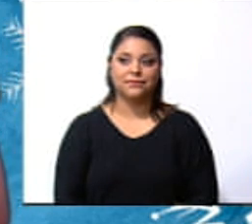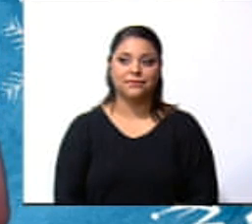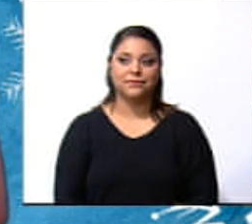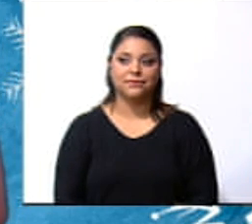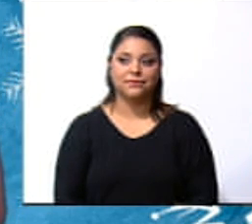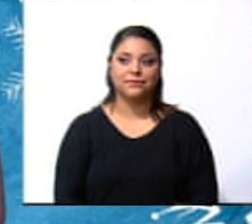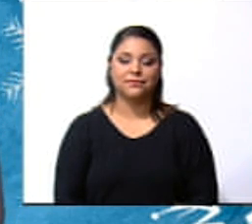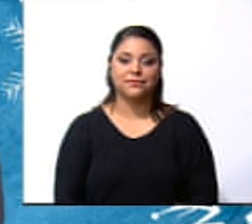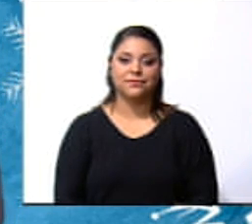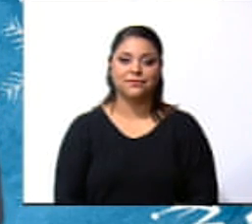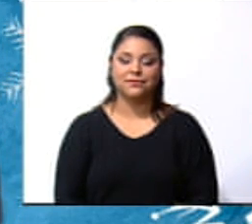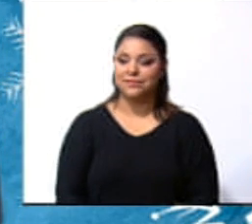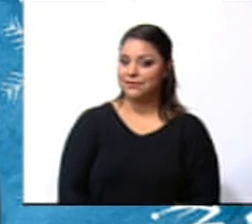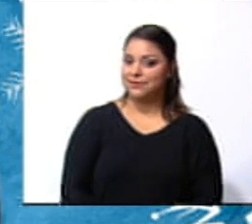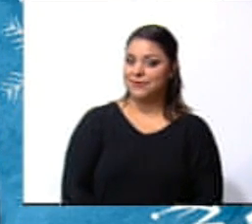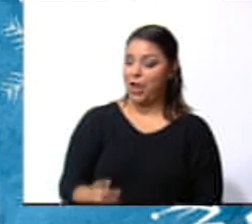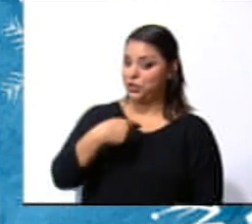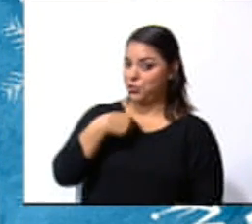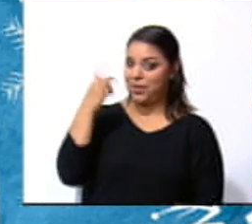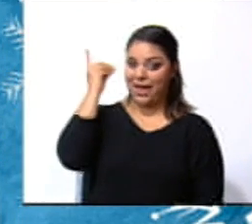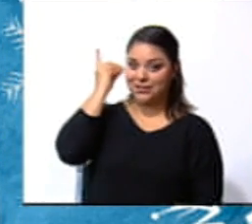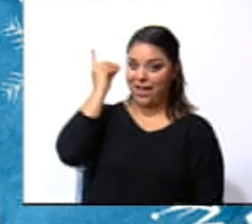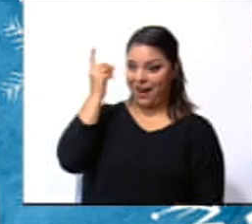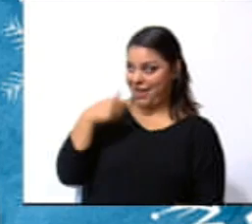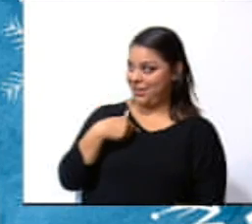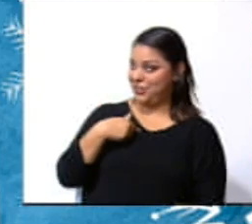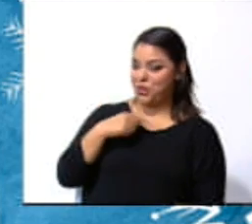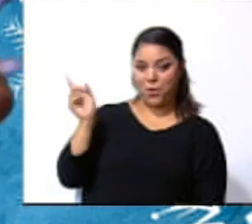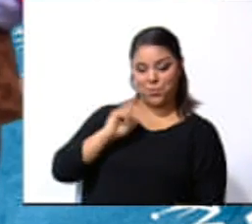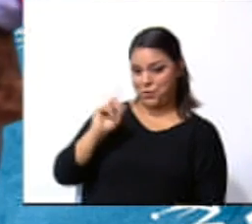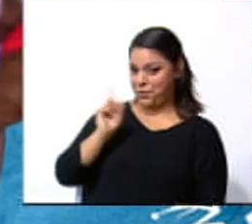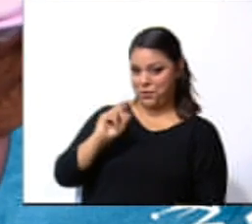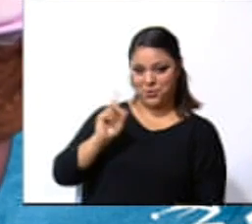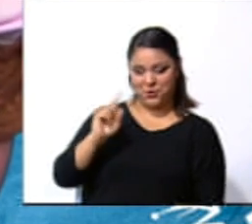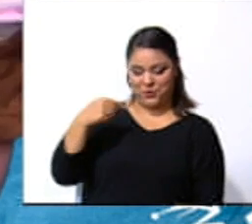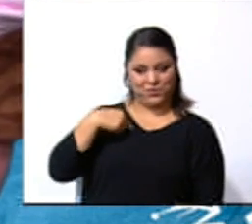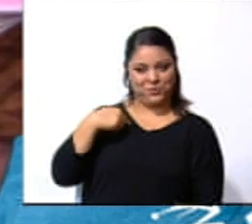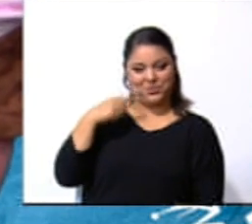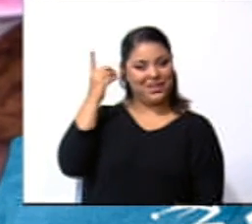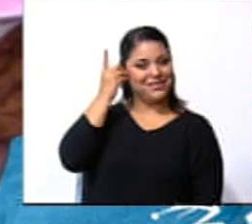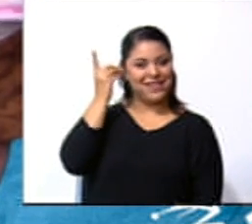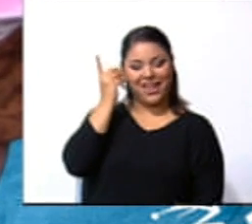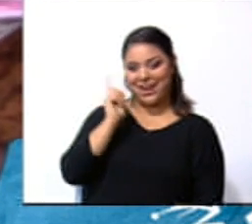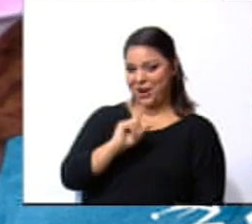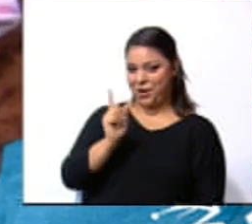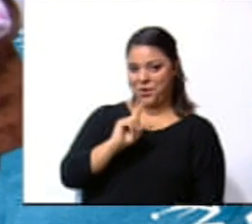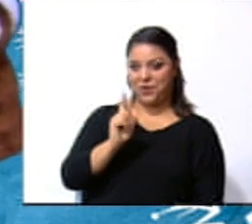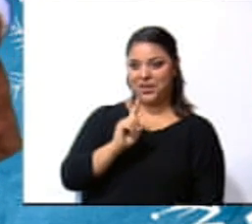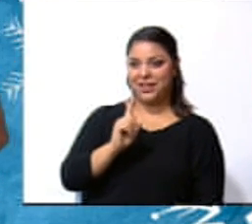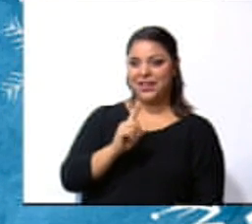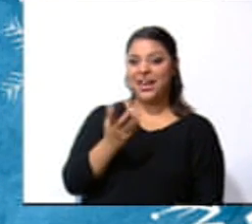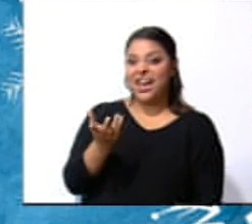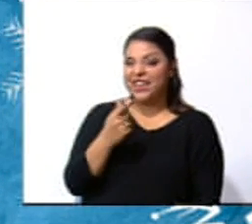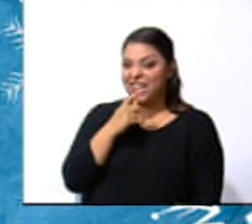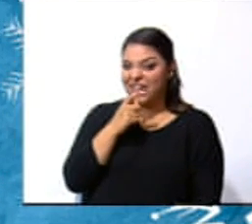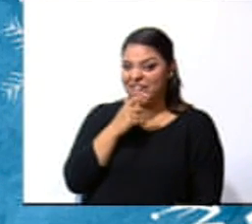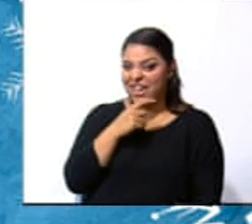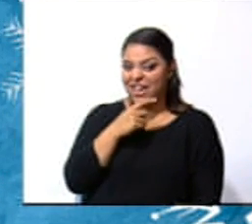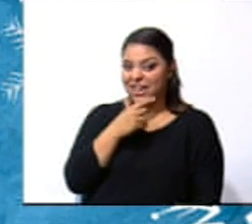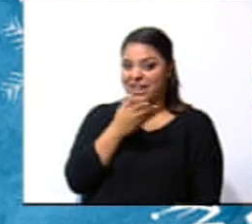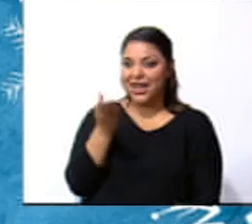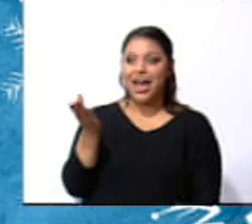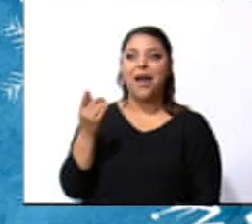Is it Diana? No, it's not Diana. So where is he or she? It's